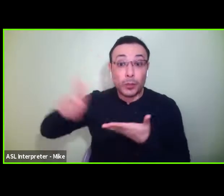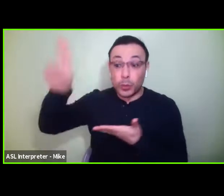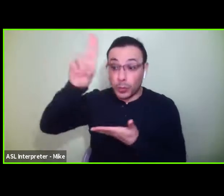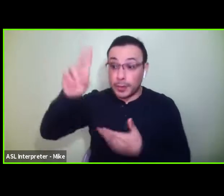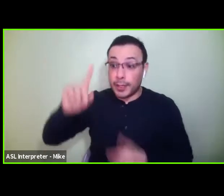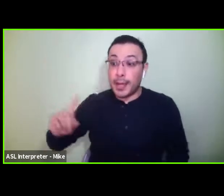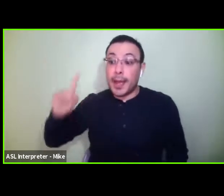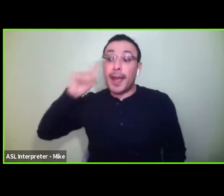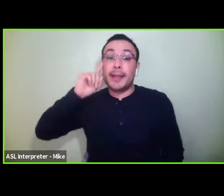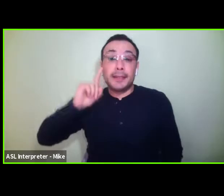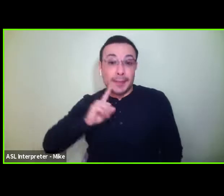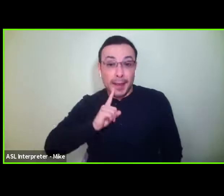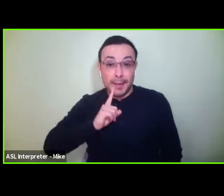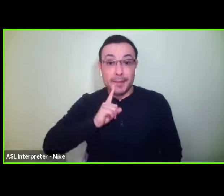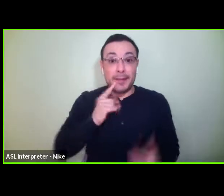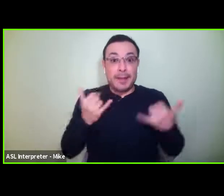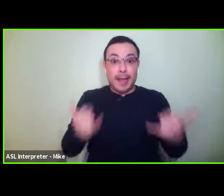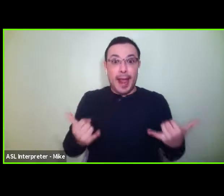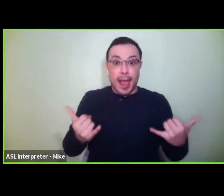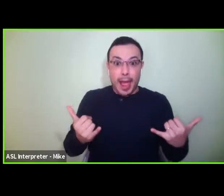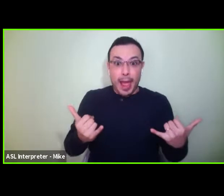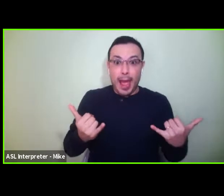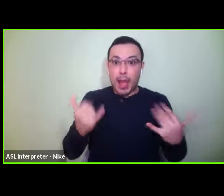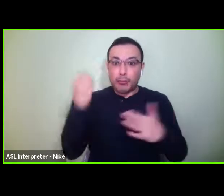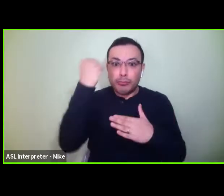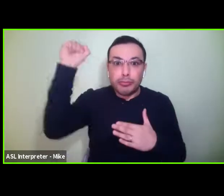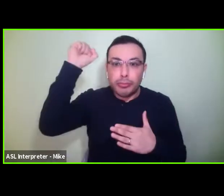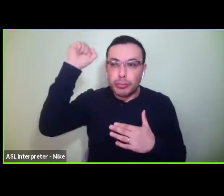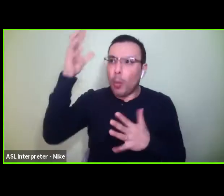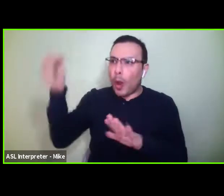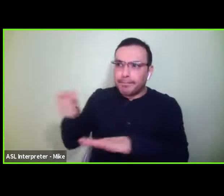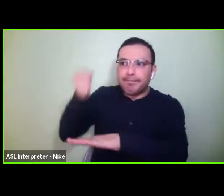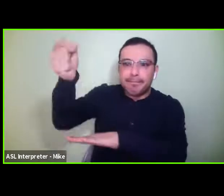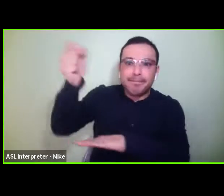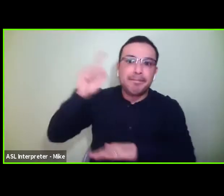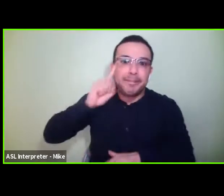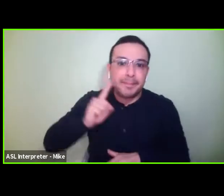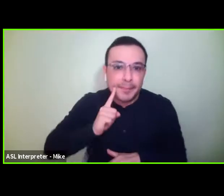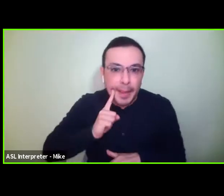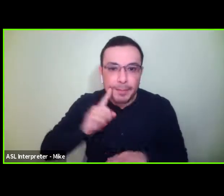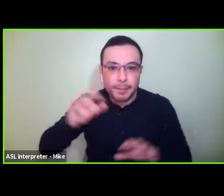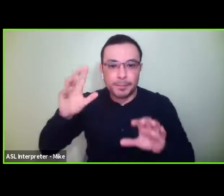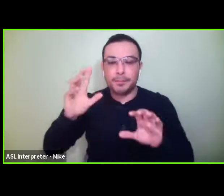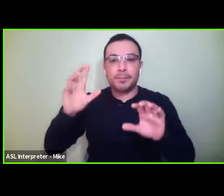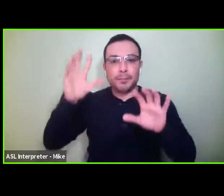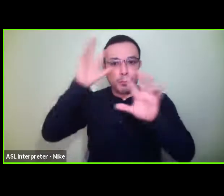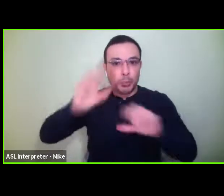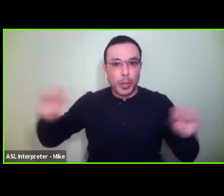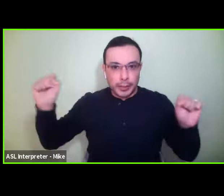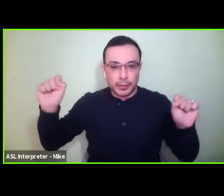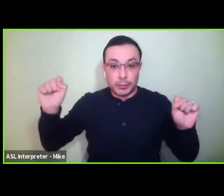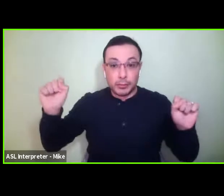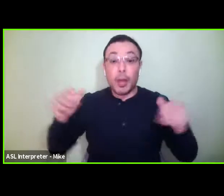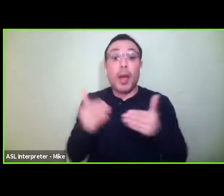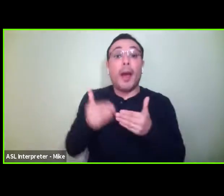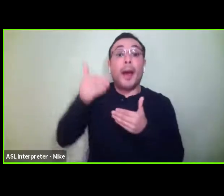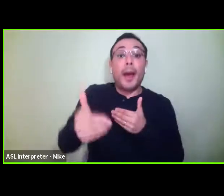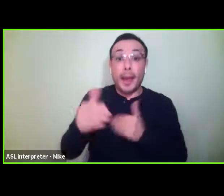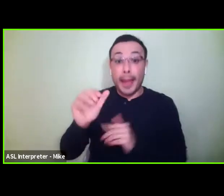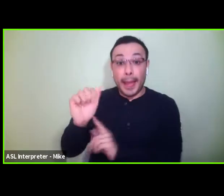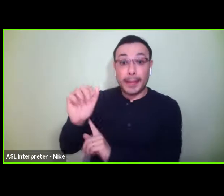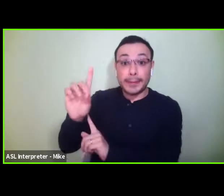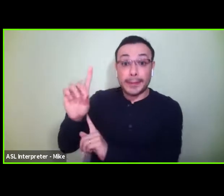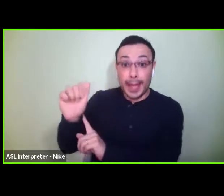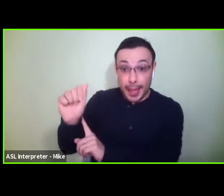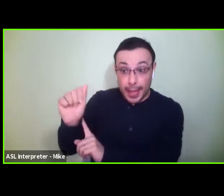man as the first president of Gallaudet. In 1990, the Americans with Disabilities Act had ensured